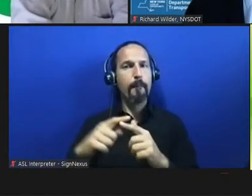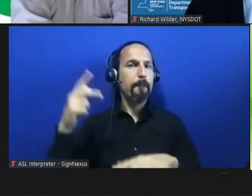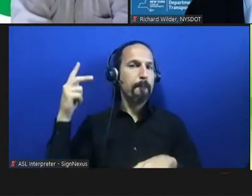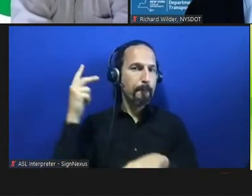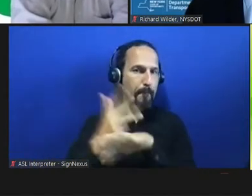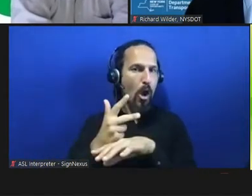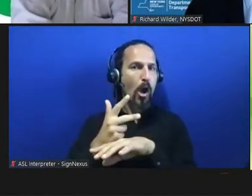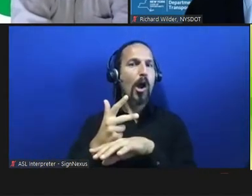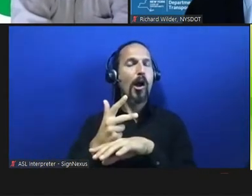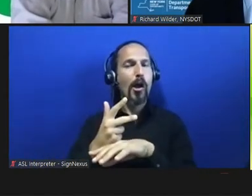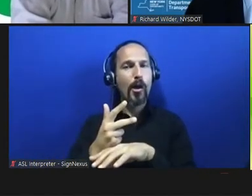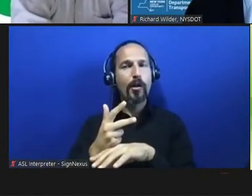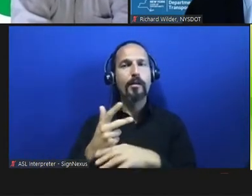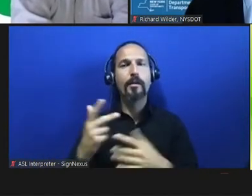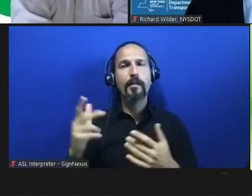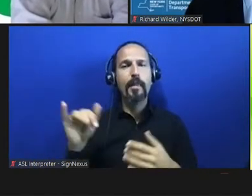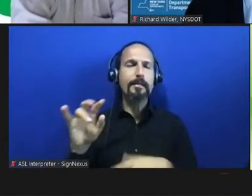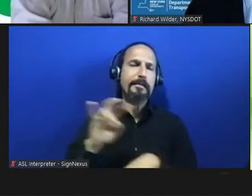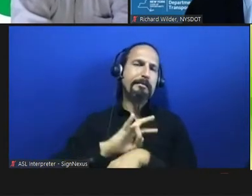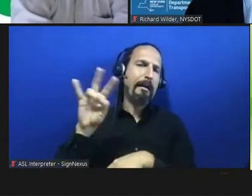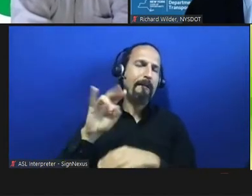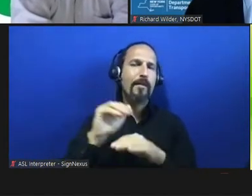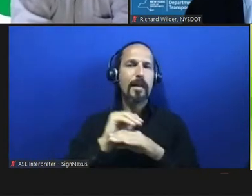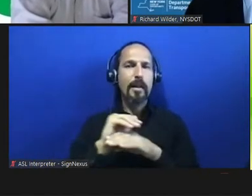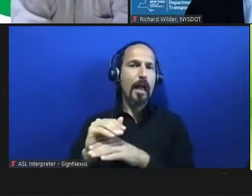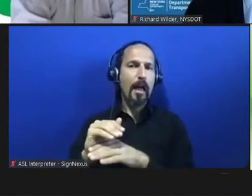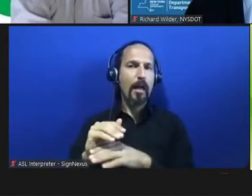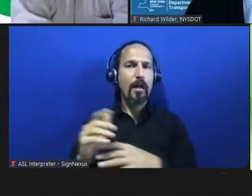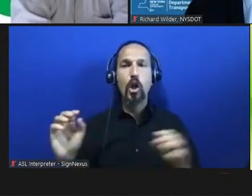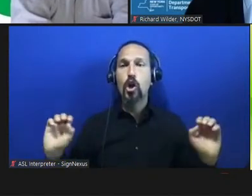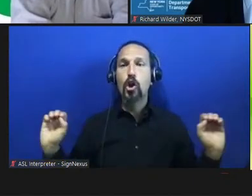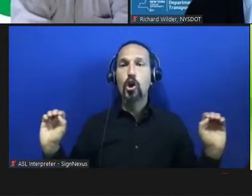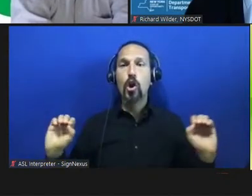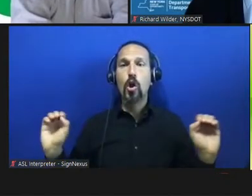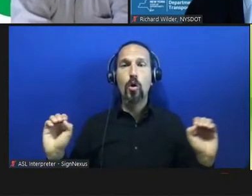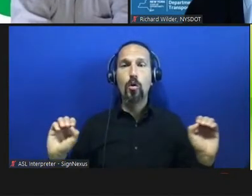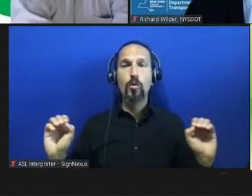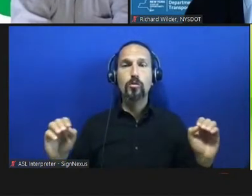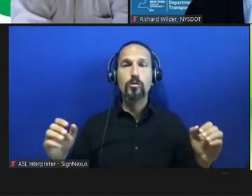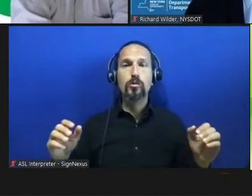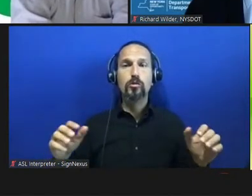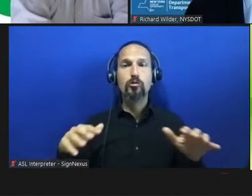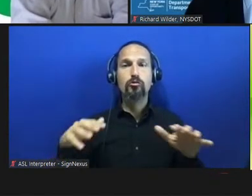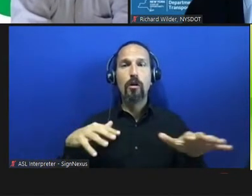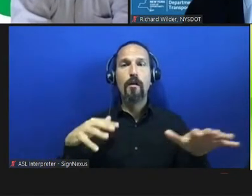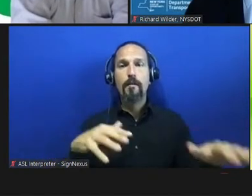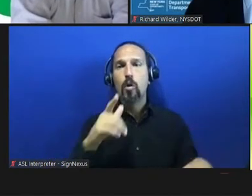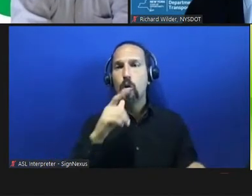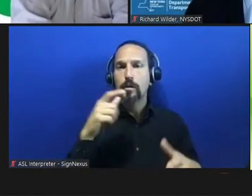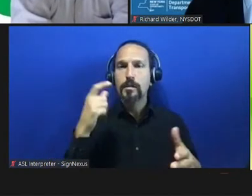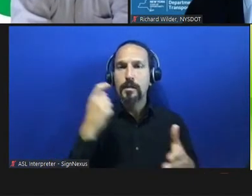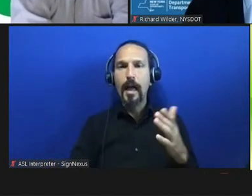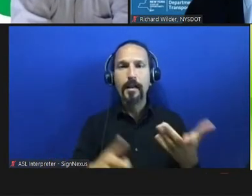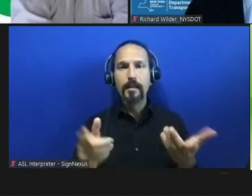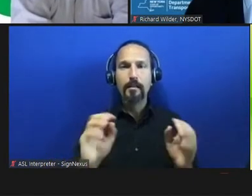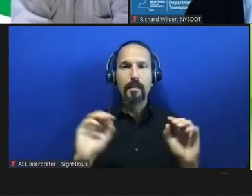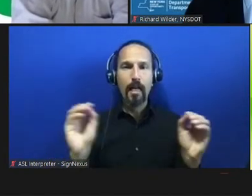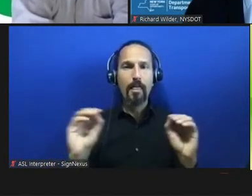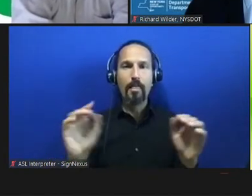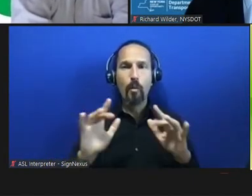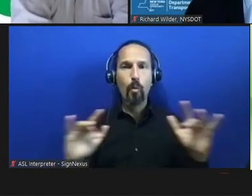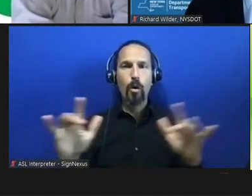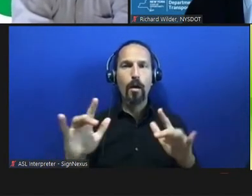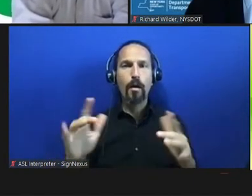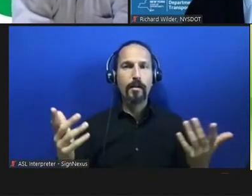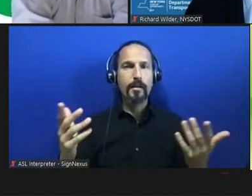and I this is around seven o'clock P.M there's no traffic who are you guys taxing who are you guys holding there's no traffic there